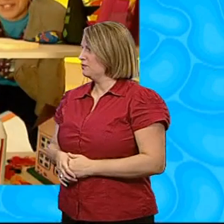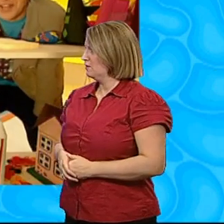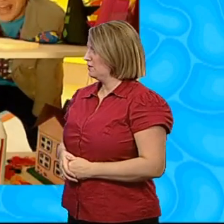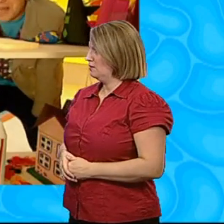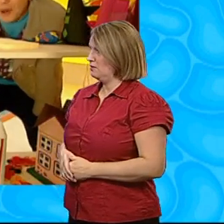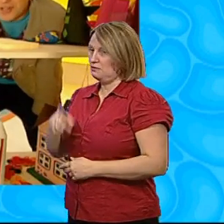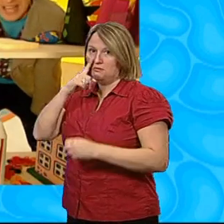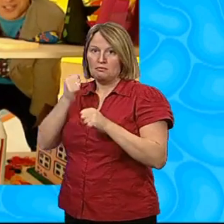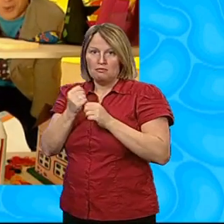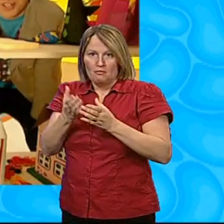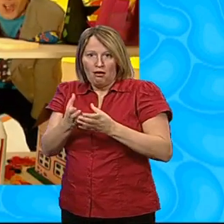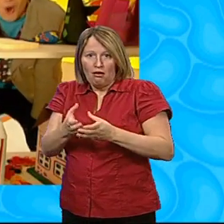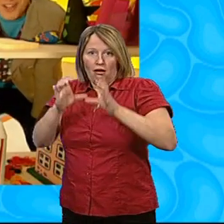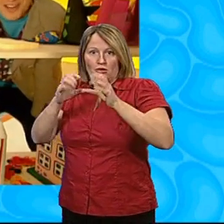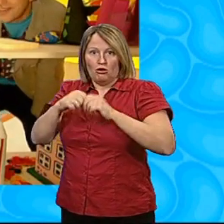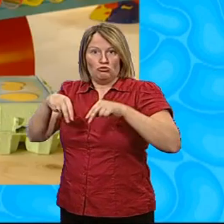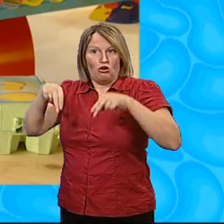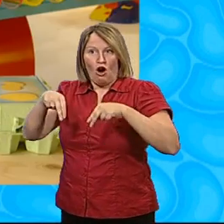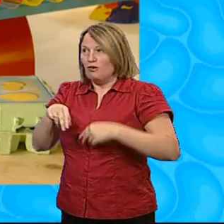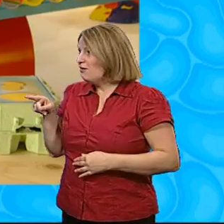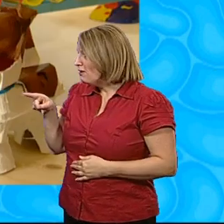You can turn an egg box into a dog.